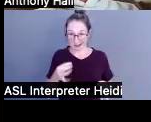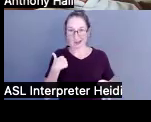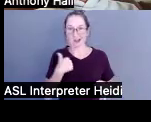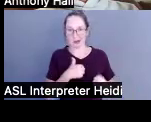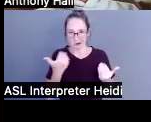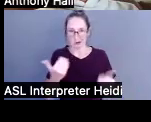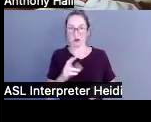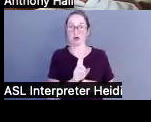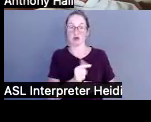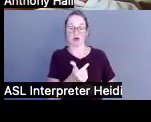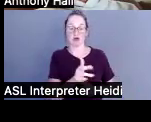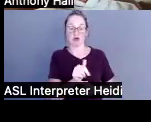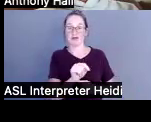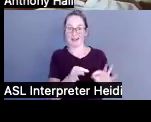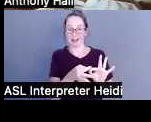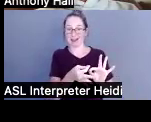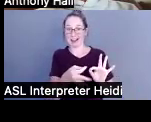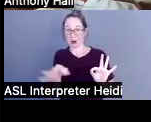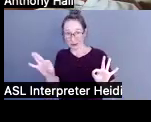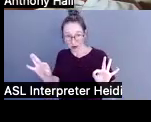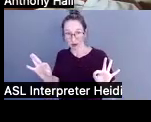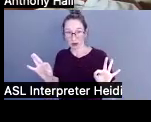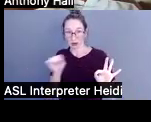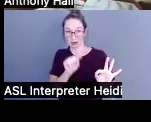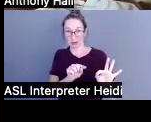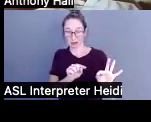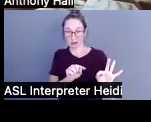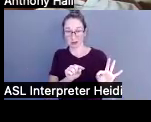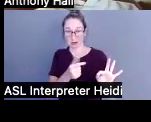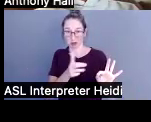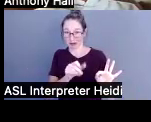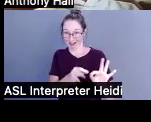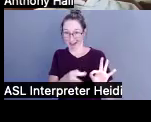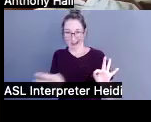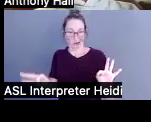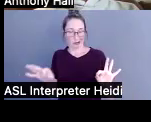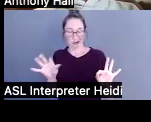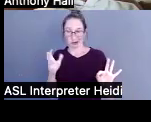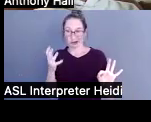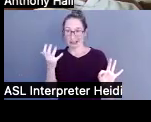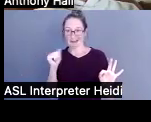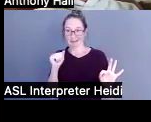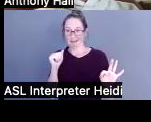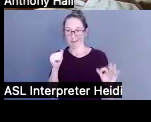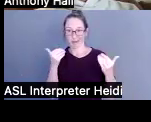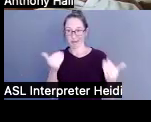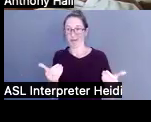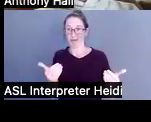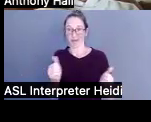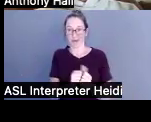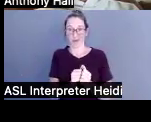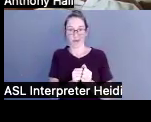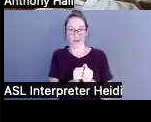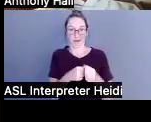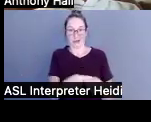use the grant language itself and just go about giving out the money